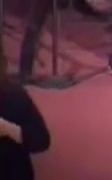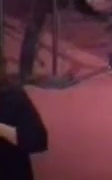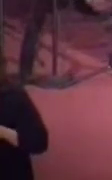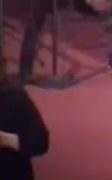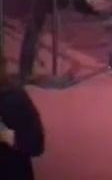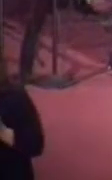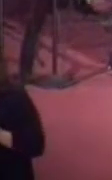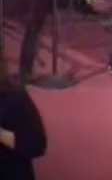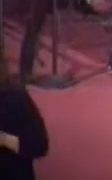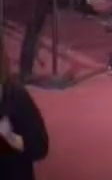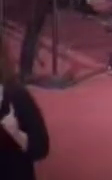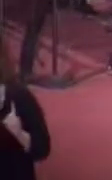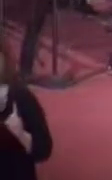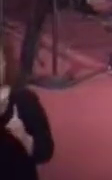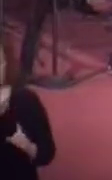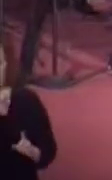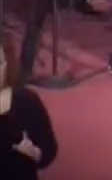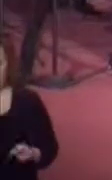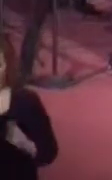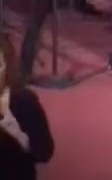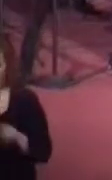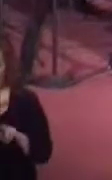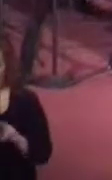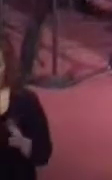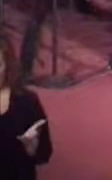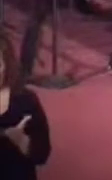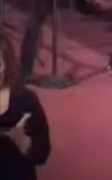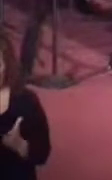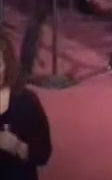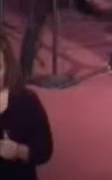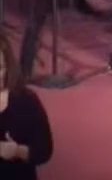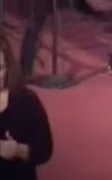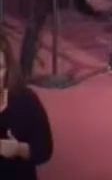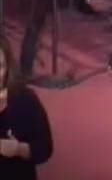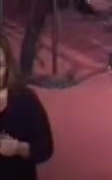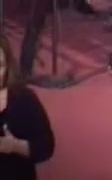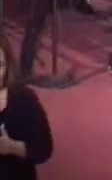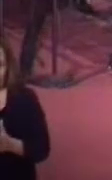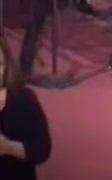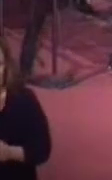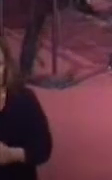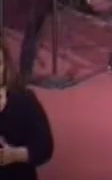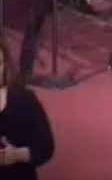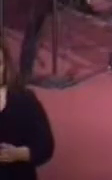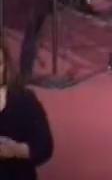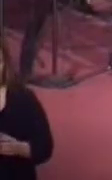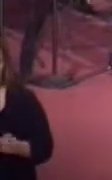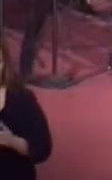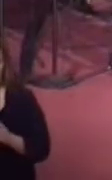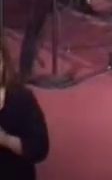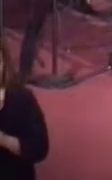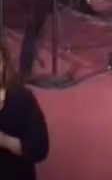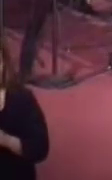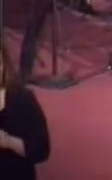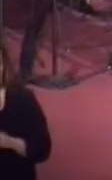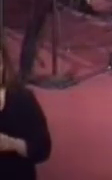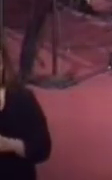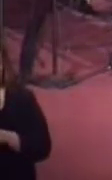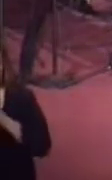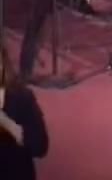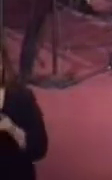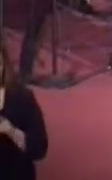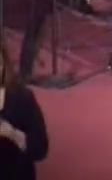Daniel's response here? Well, I can think of a few ways that Daniel was also attacked and under persecution. I can think of several ways with